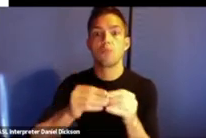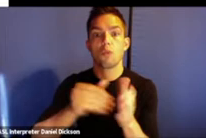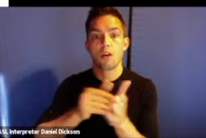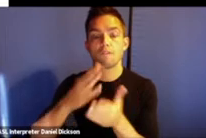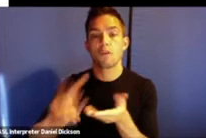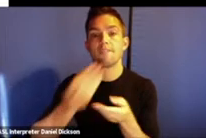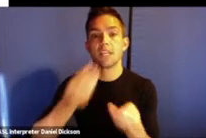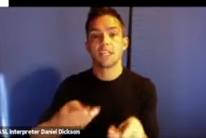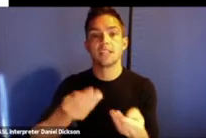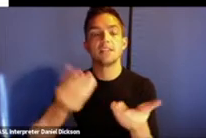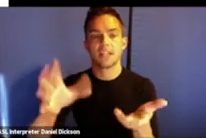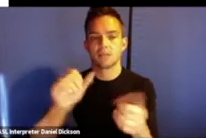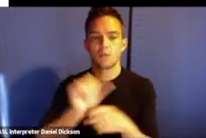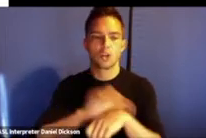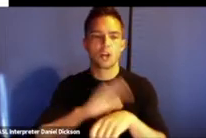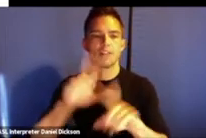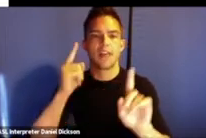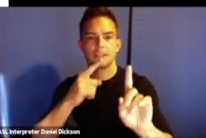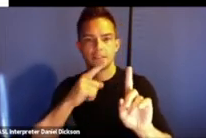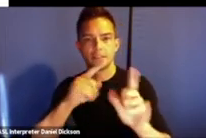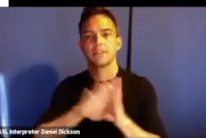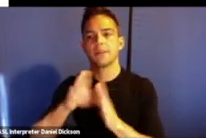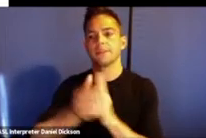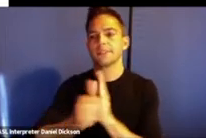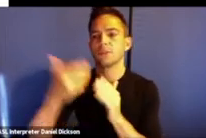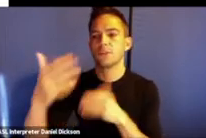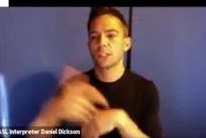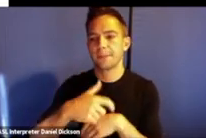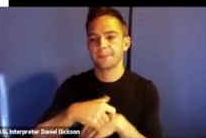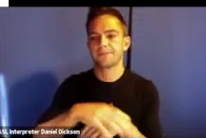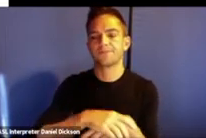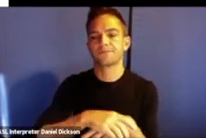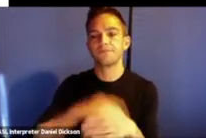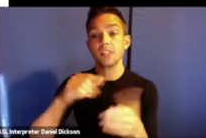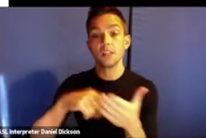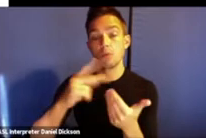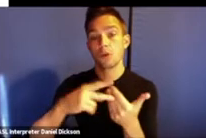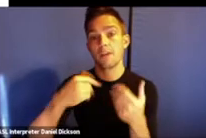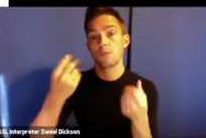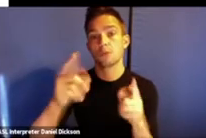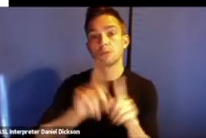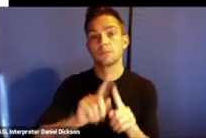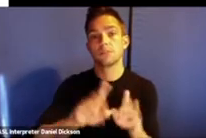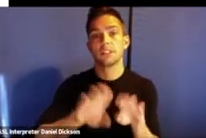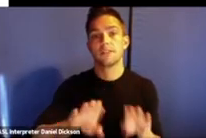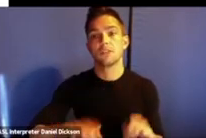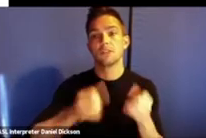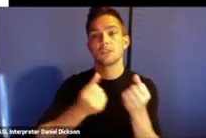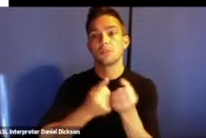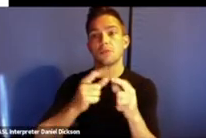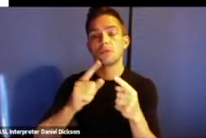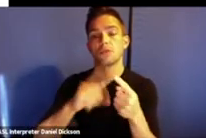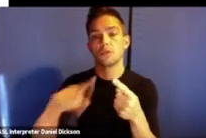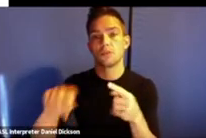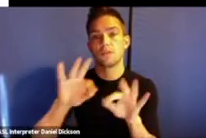and that's what we work on. And that's how we develop skills over time. And this program will have multiple levels of support to the family, including at